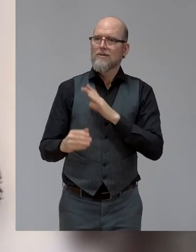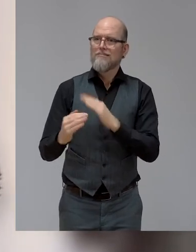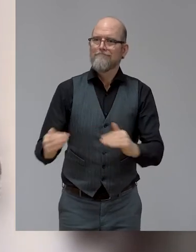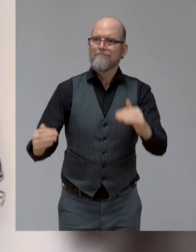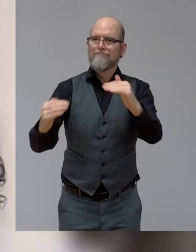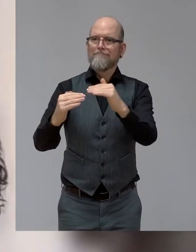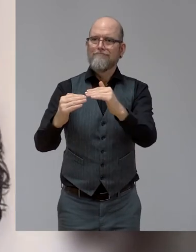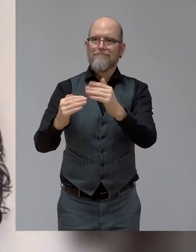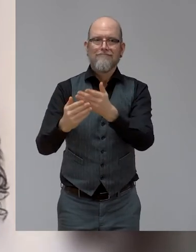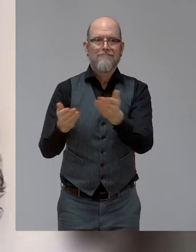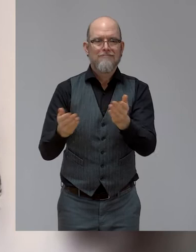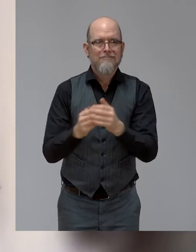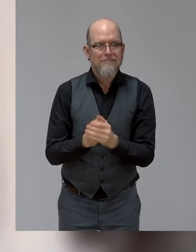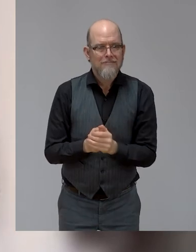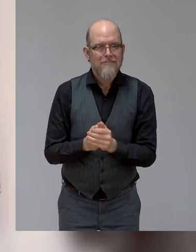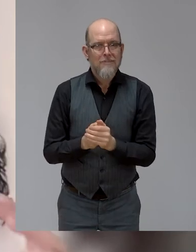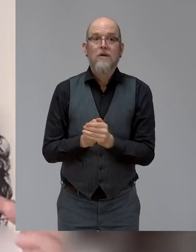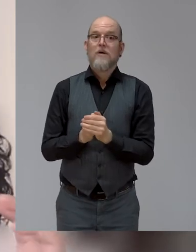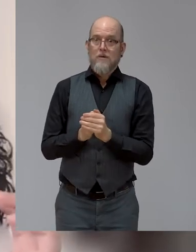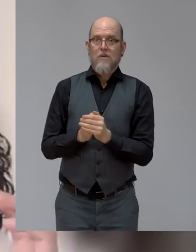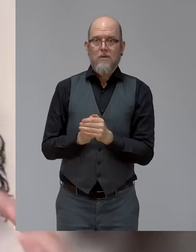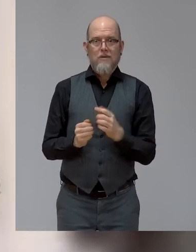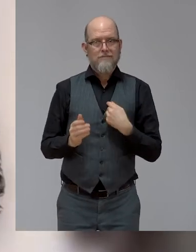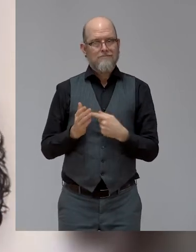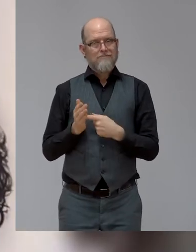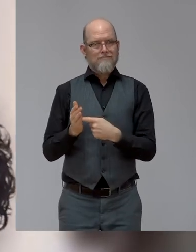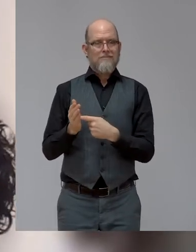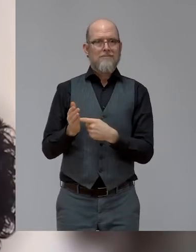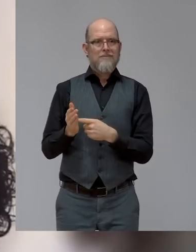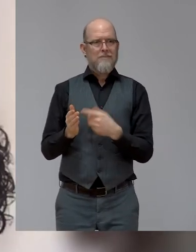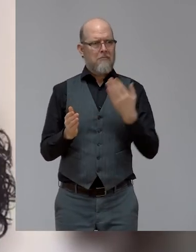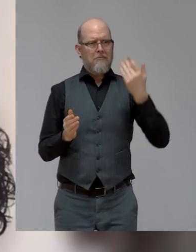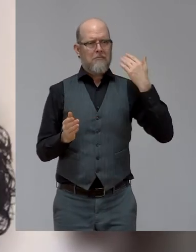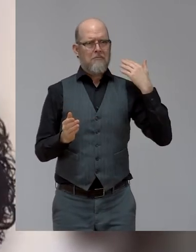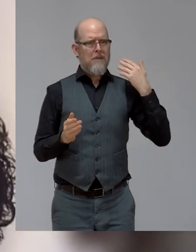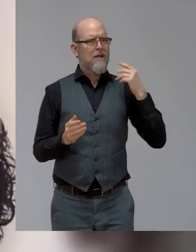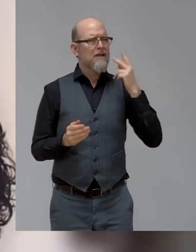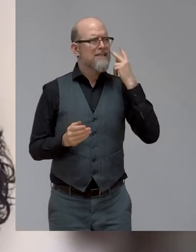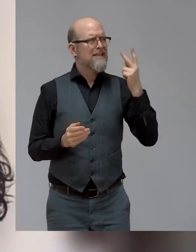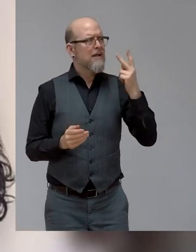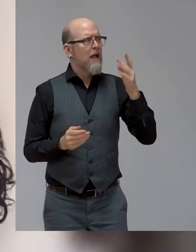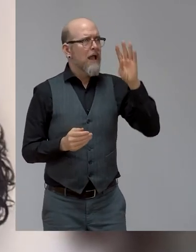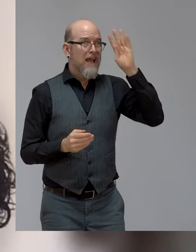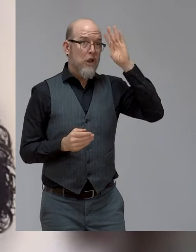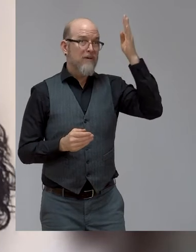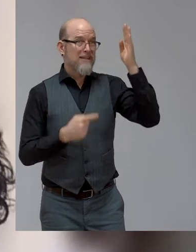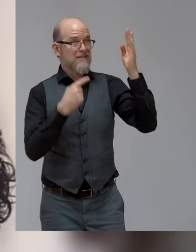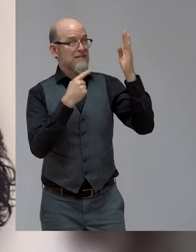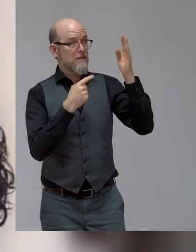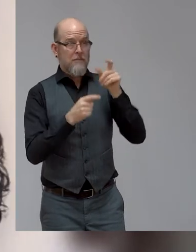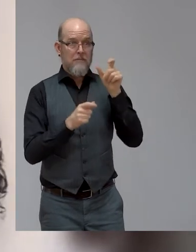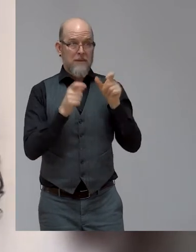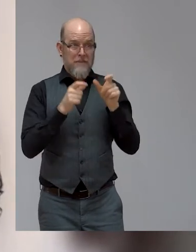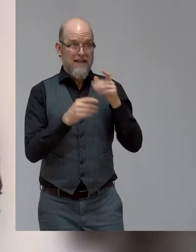In recent years, we have observed important technical innovations that have made easier for people with disabilities to find